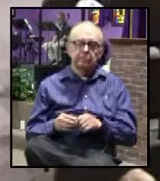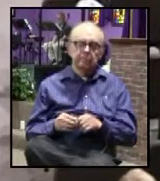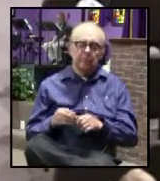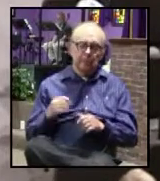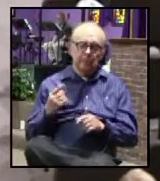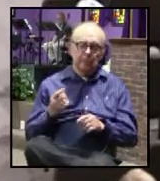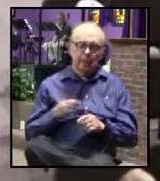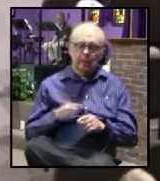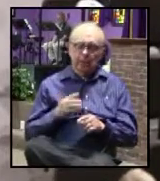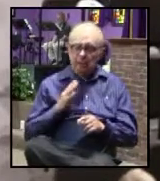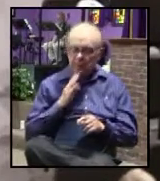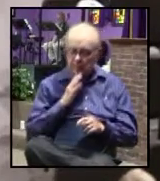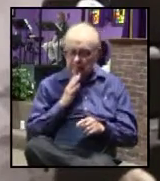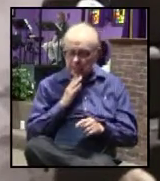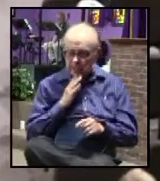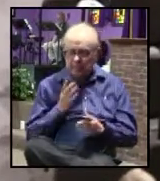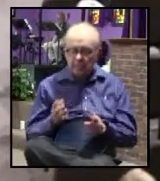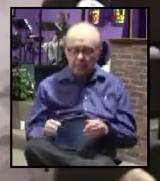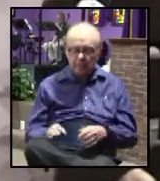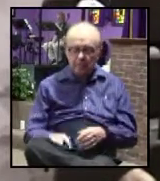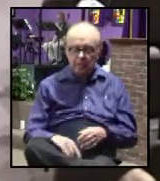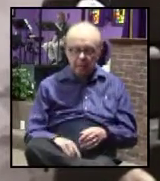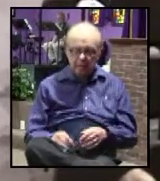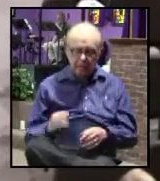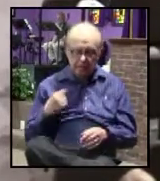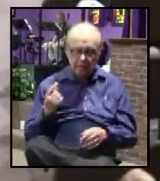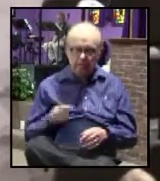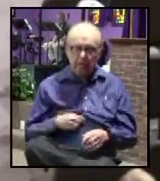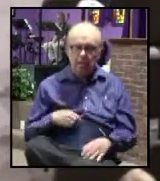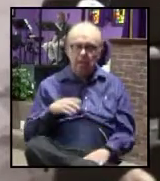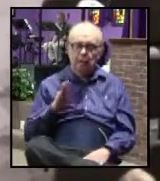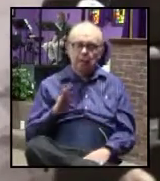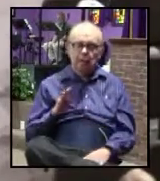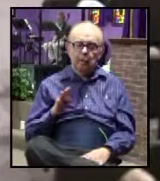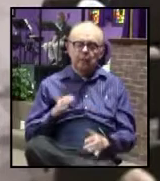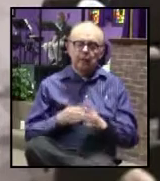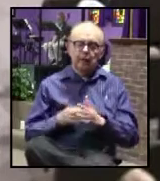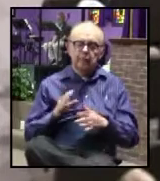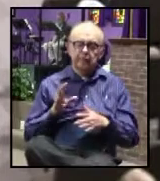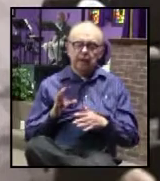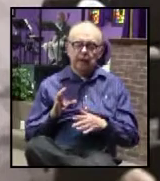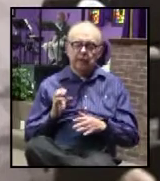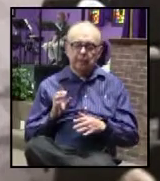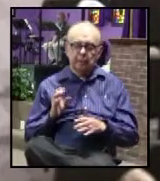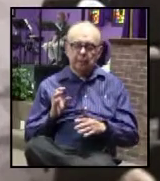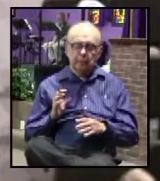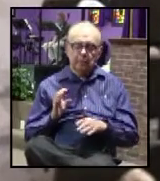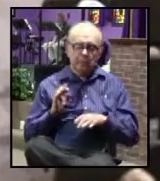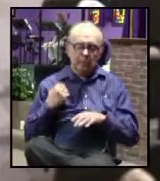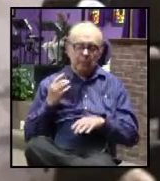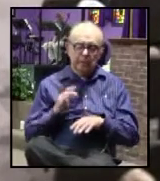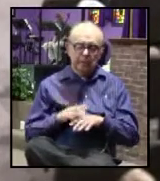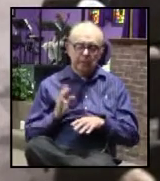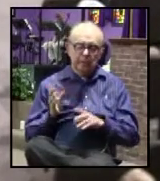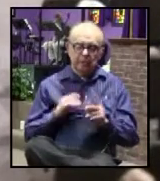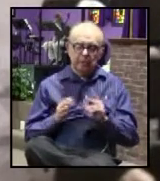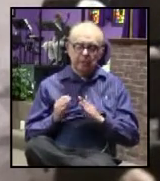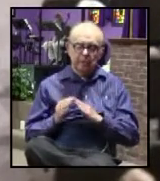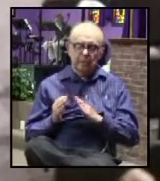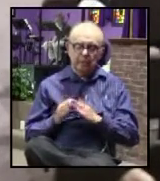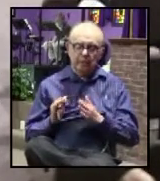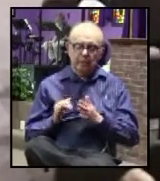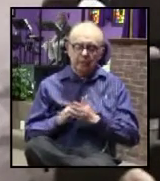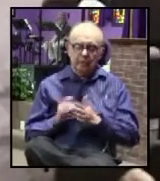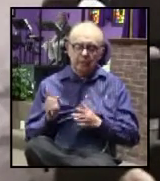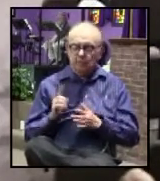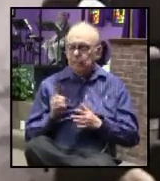So as we've been talking, we have 4,500 people or more to reach right here in this community. But that's just this